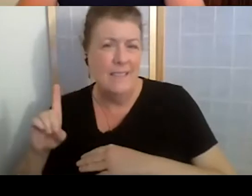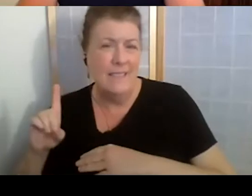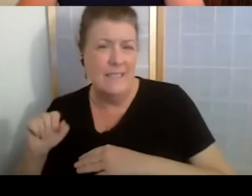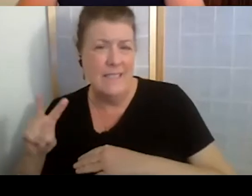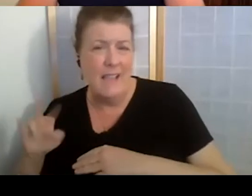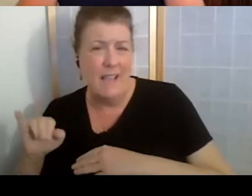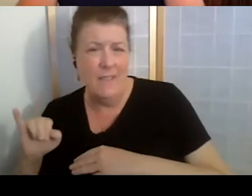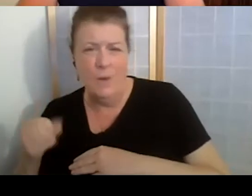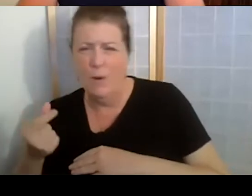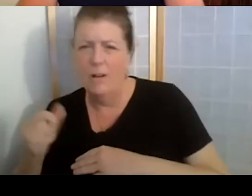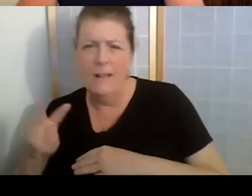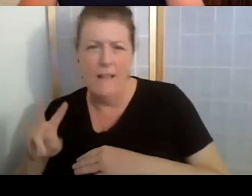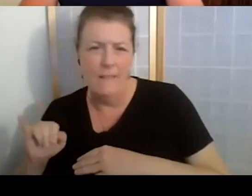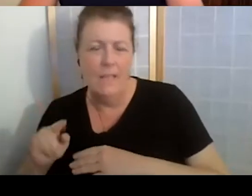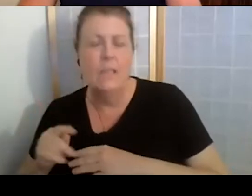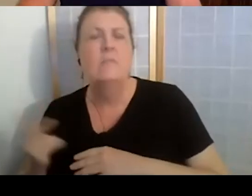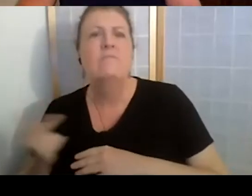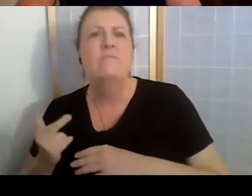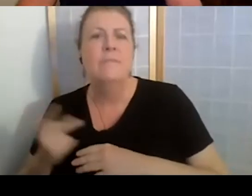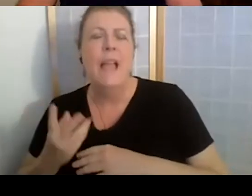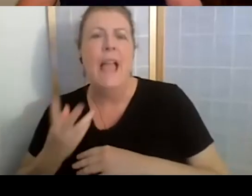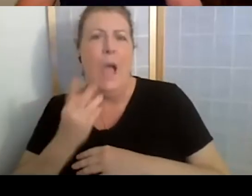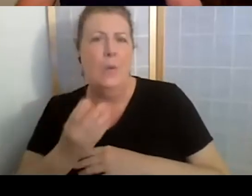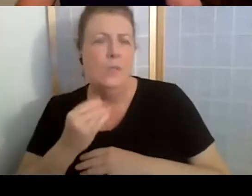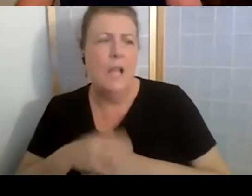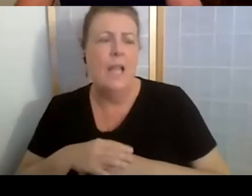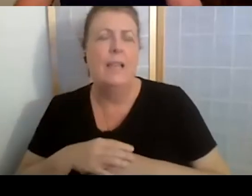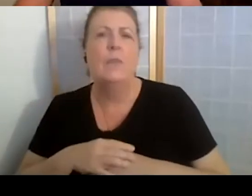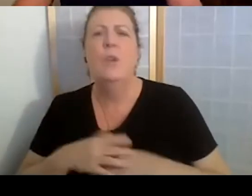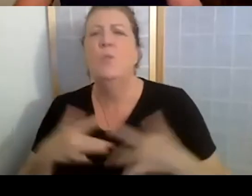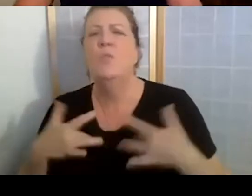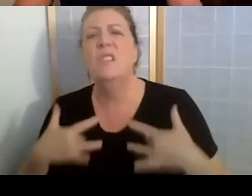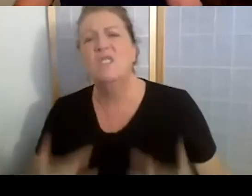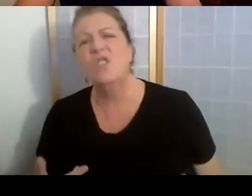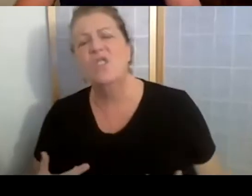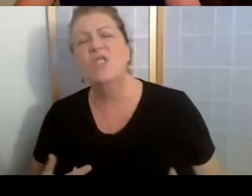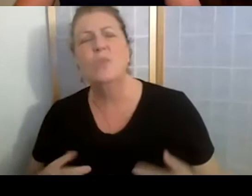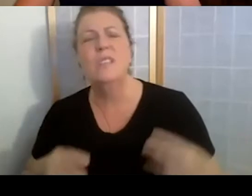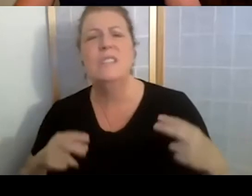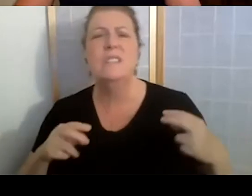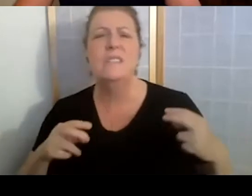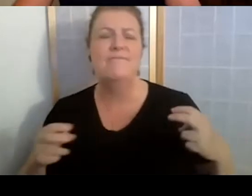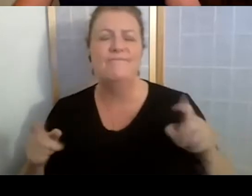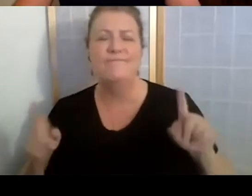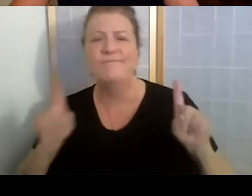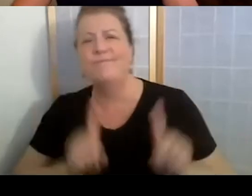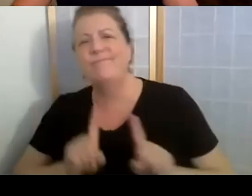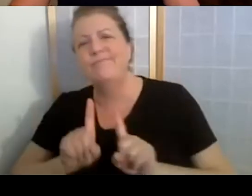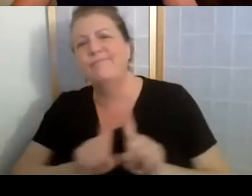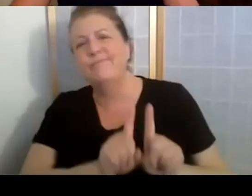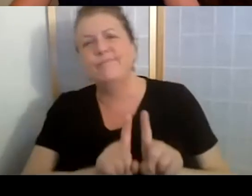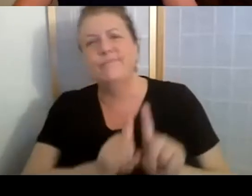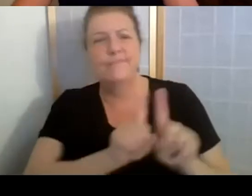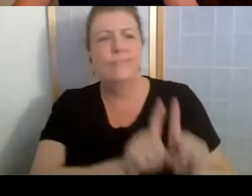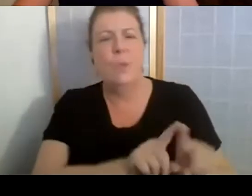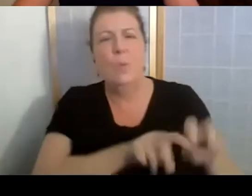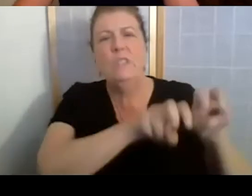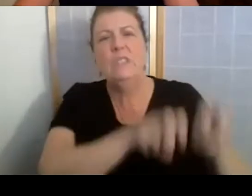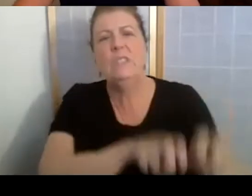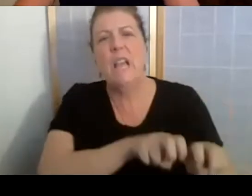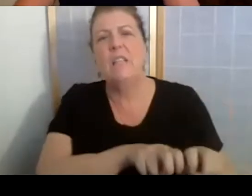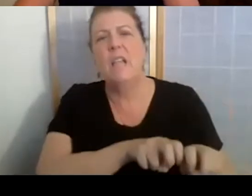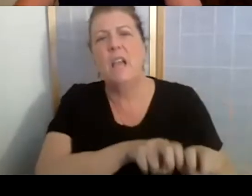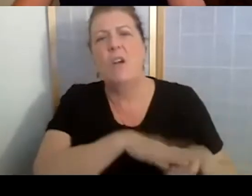were discouraged and we both sat down on the floor and she just said, it's really hard to tell